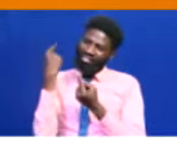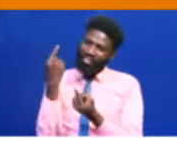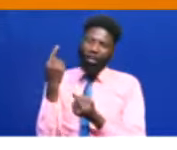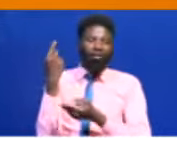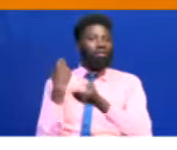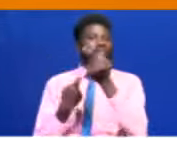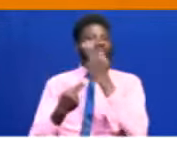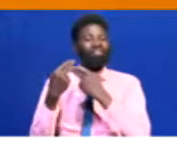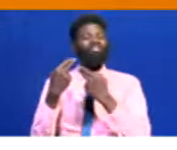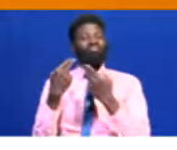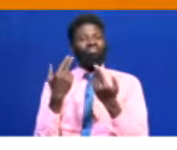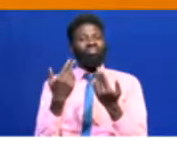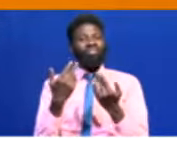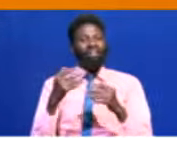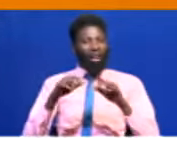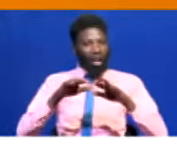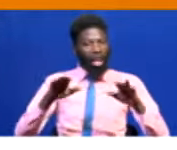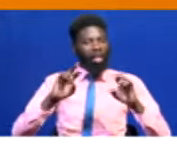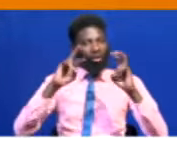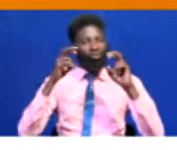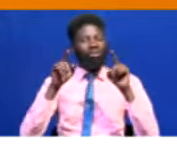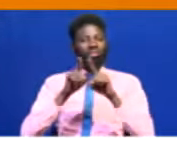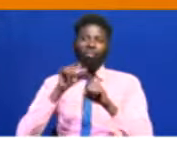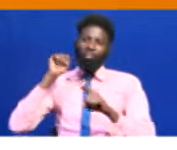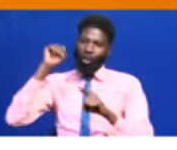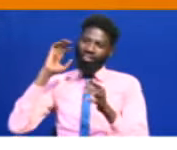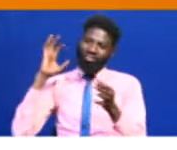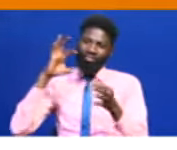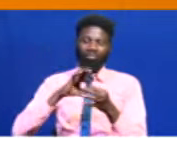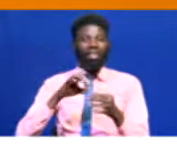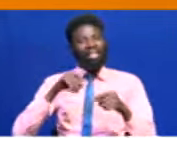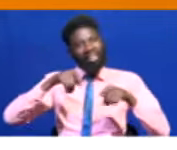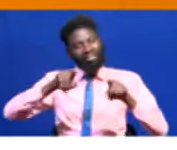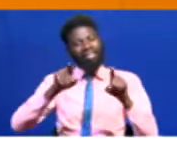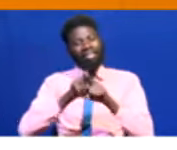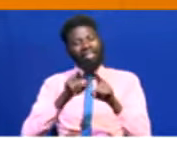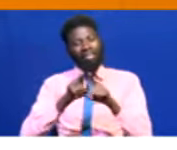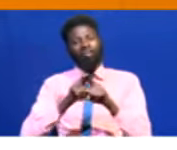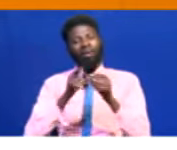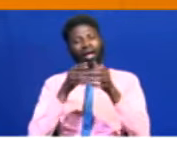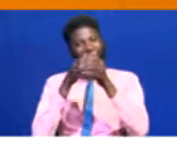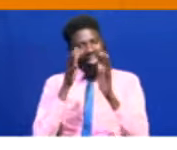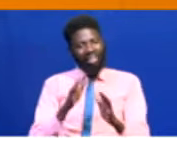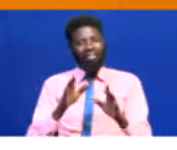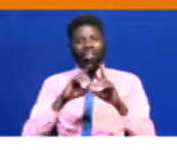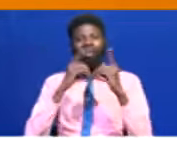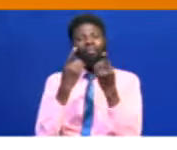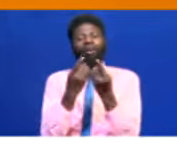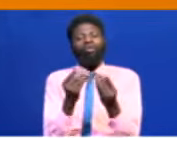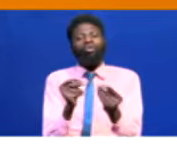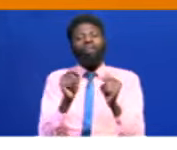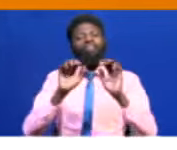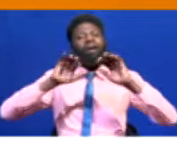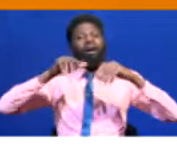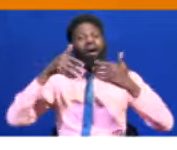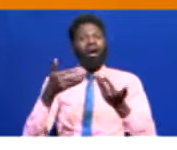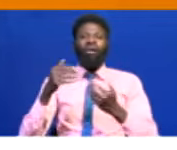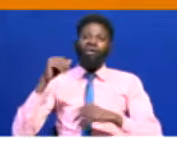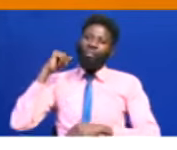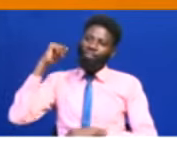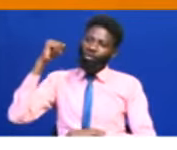land are tied to politics. From where you sit at the man at the helm of this particular department, how are you handling this? How are you